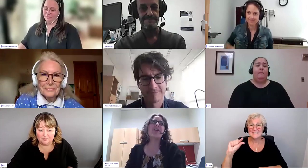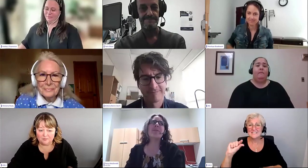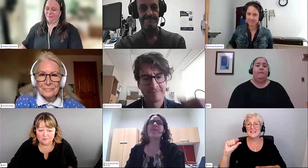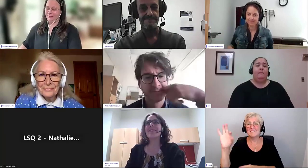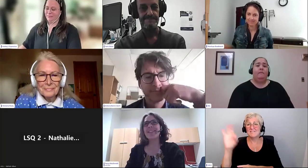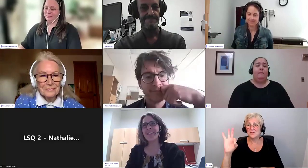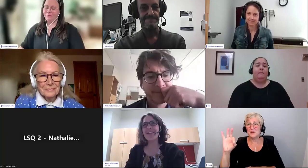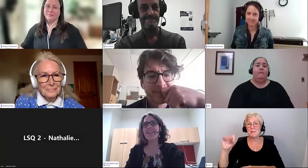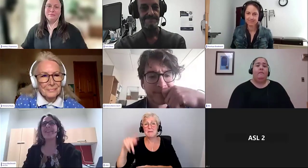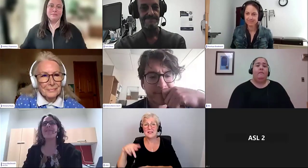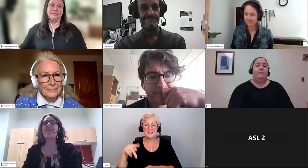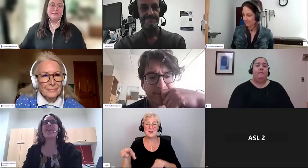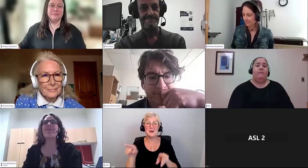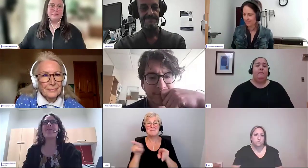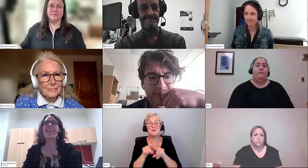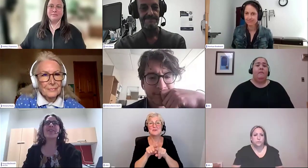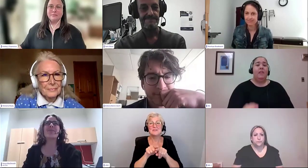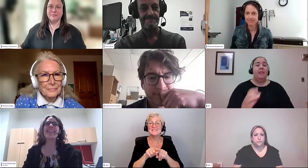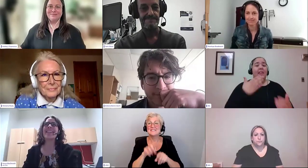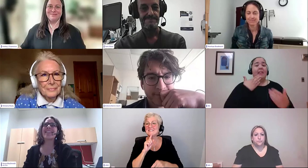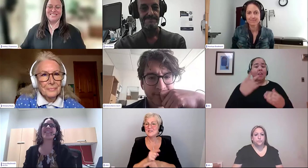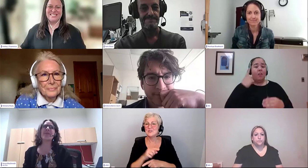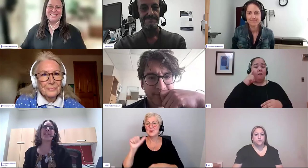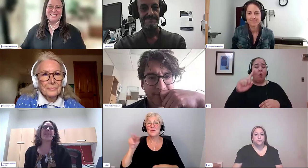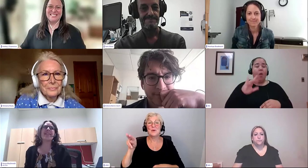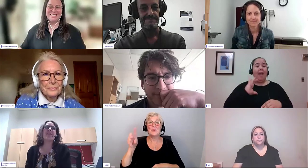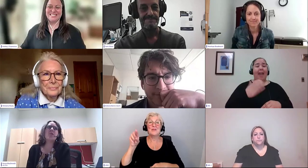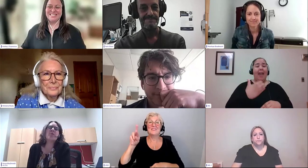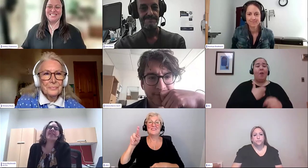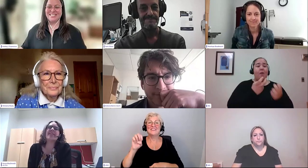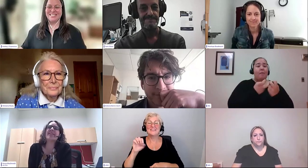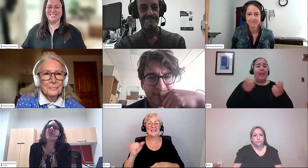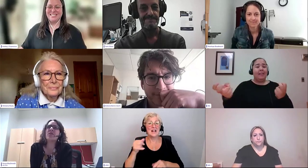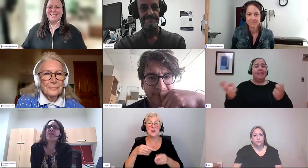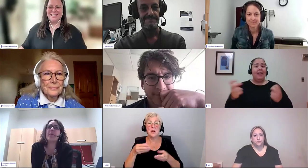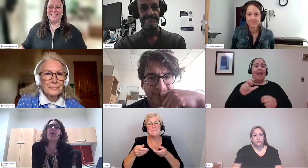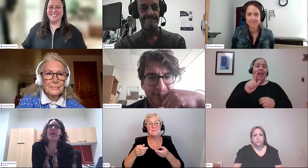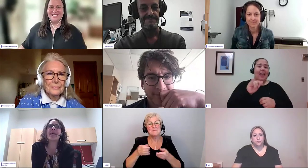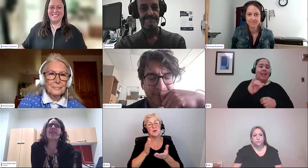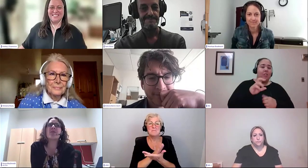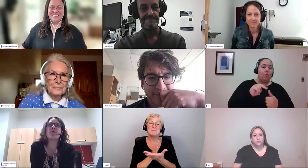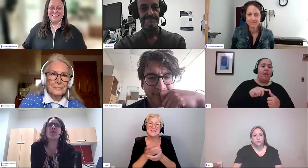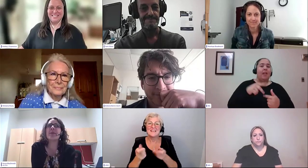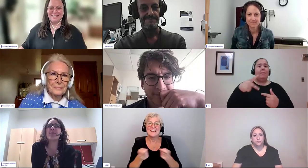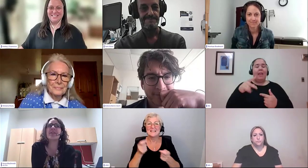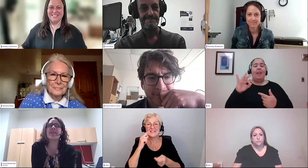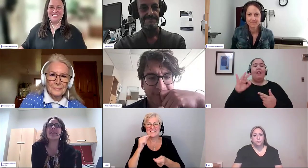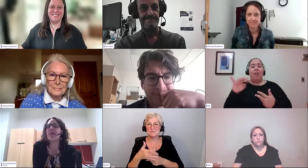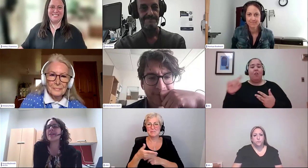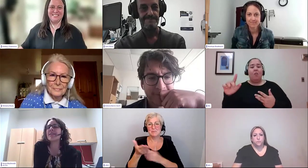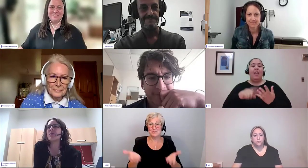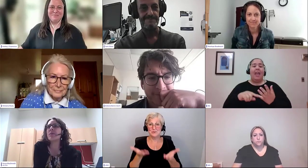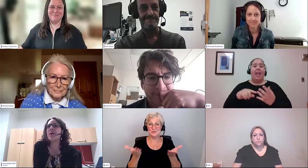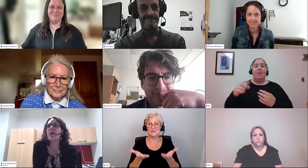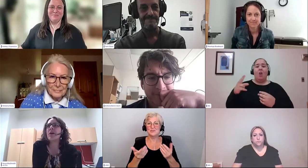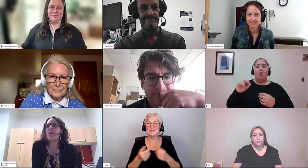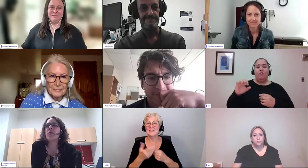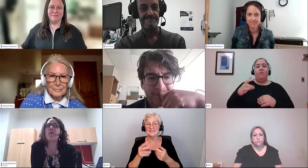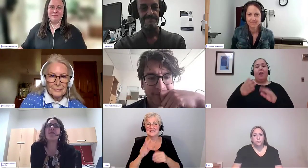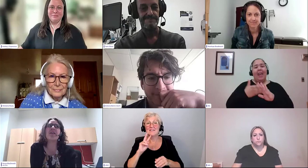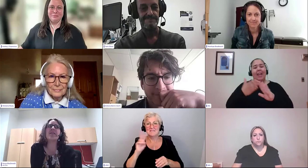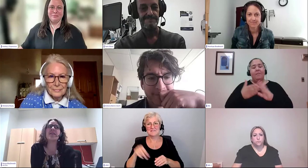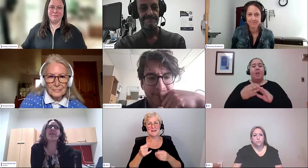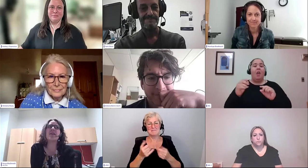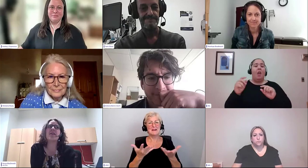panelists, Antoine, Ghislaine, Farron, and Penelope, and also, of course, Audrey, for moderating the discussion, for this